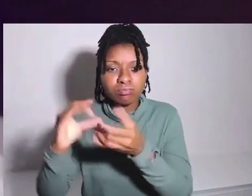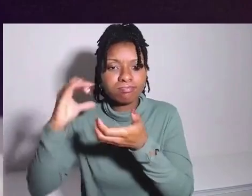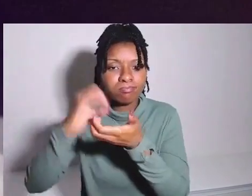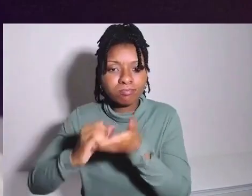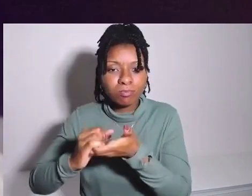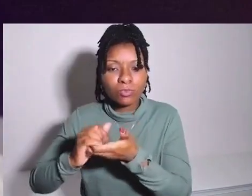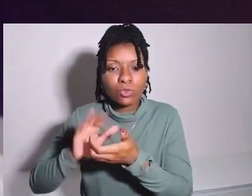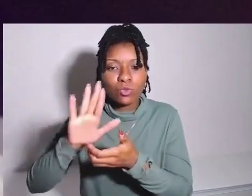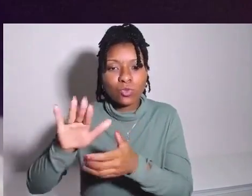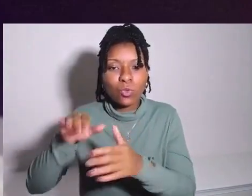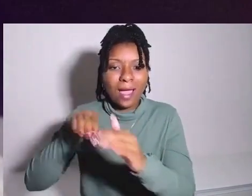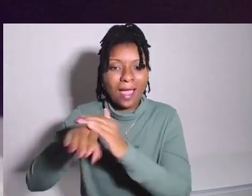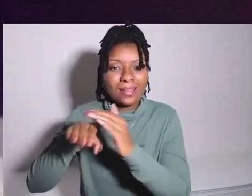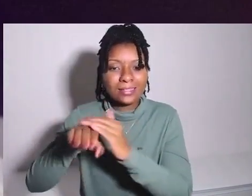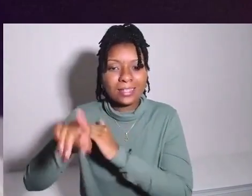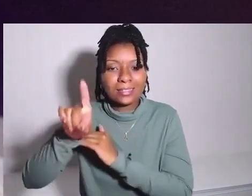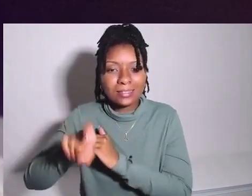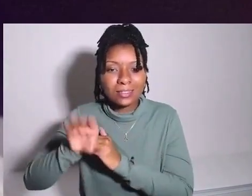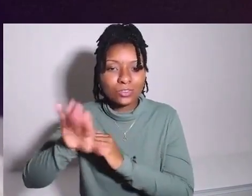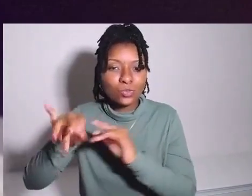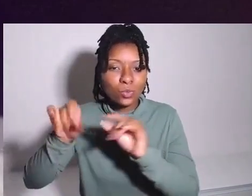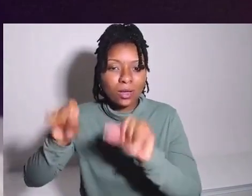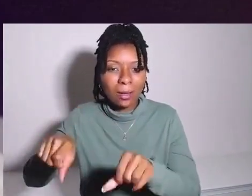are today.